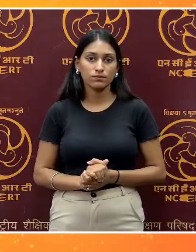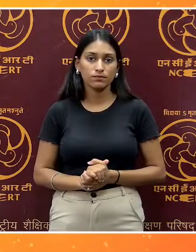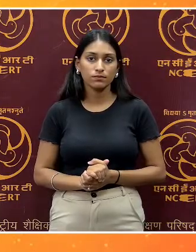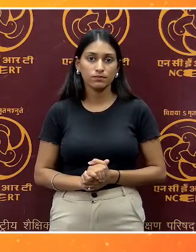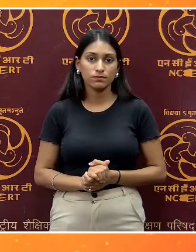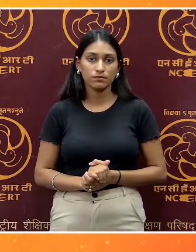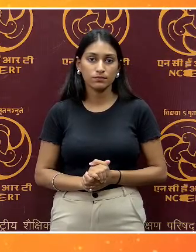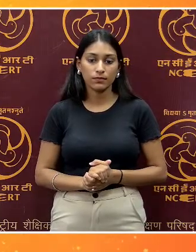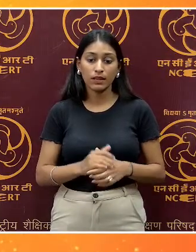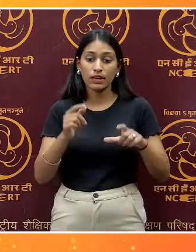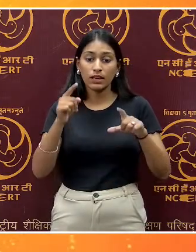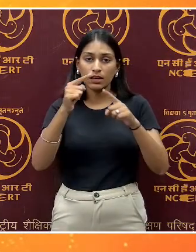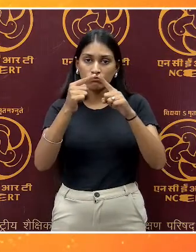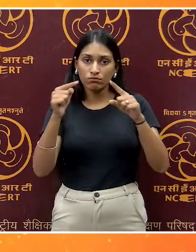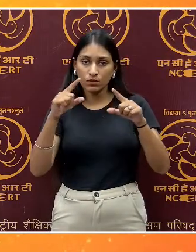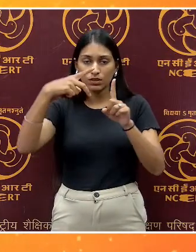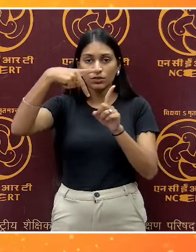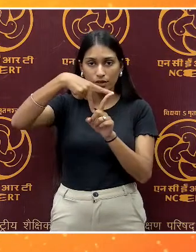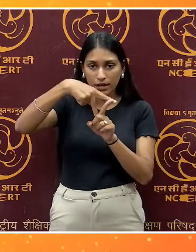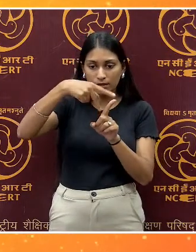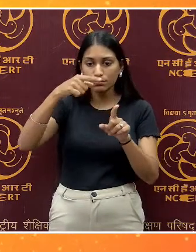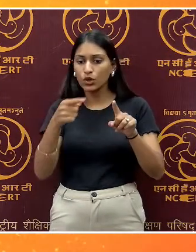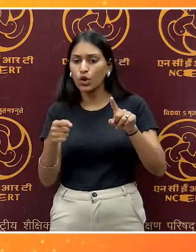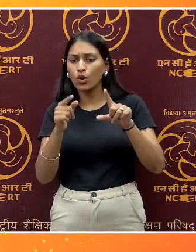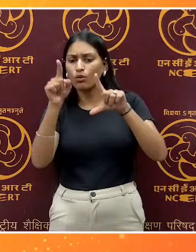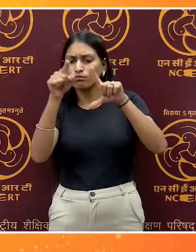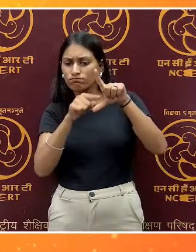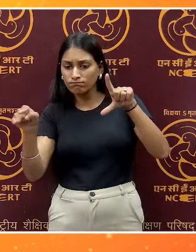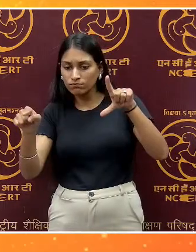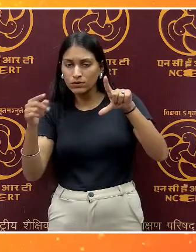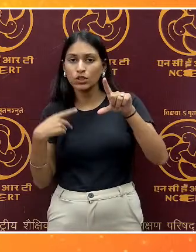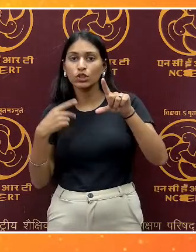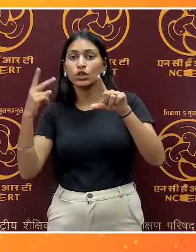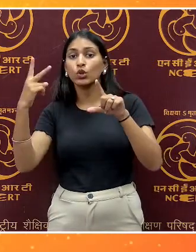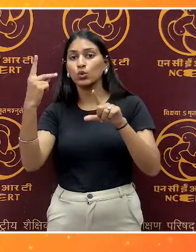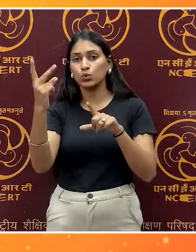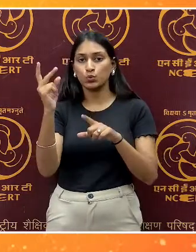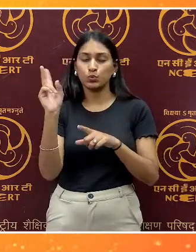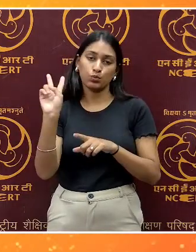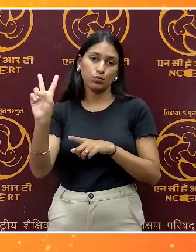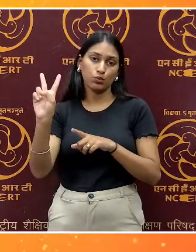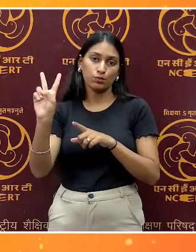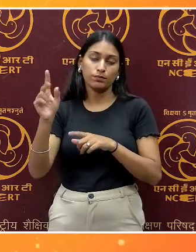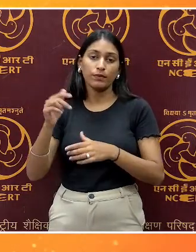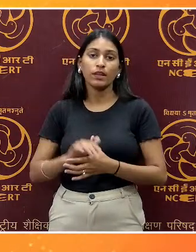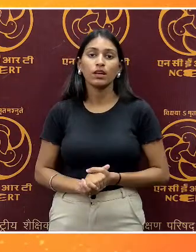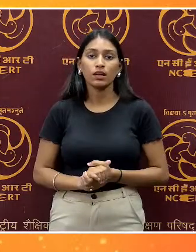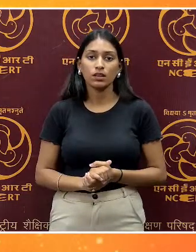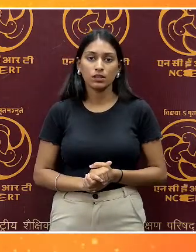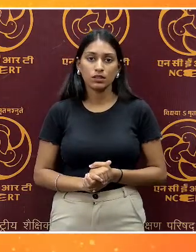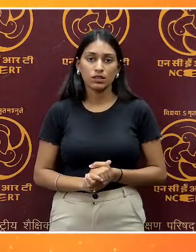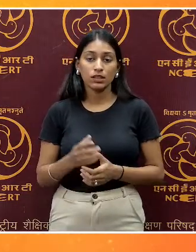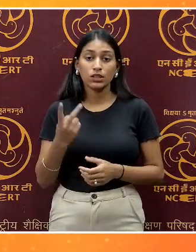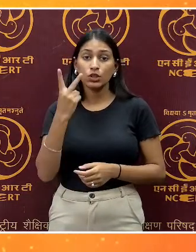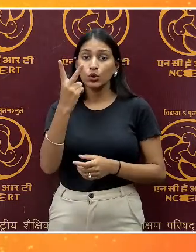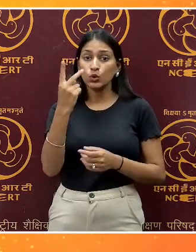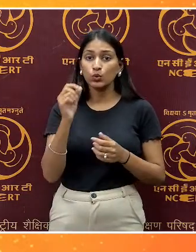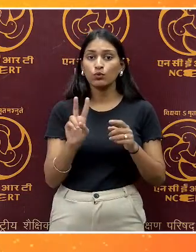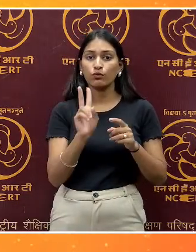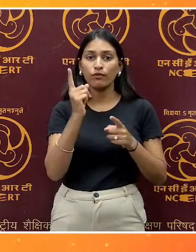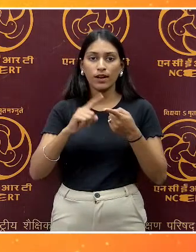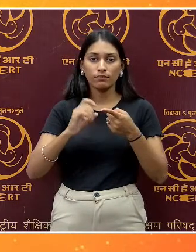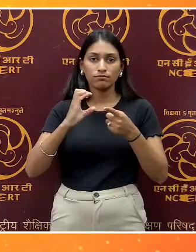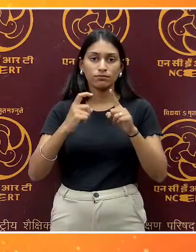Triangle law of vector addition, two sides of a triangle taken in order represent two vectors. We have two vectors to be